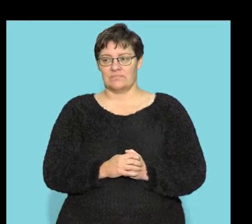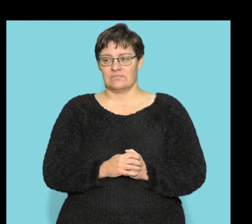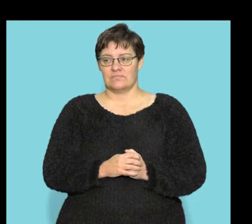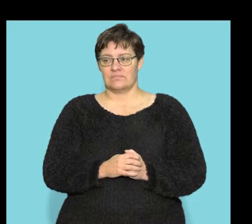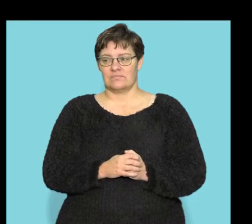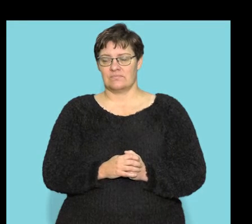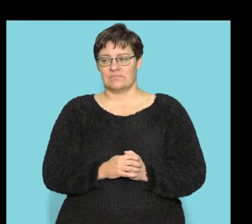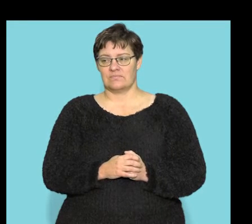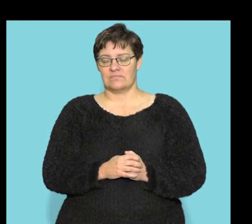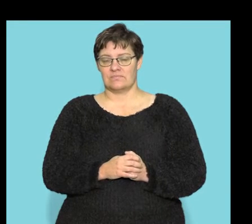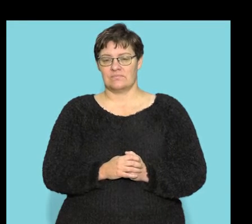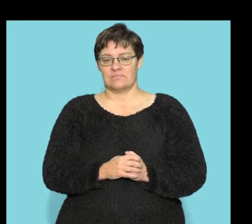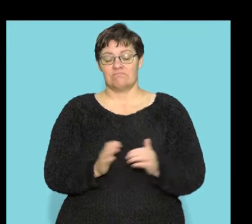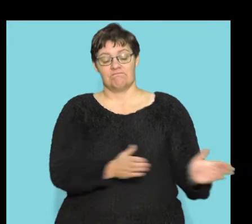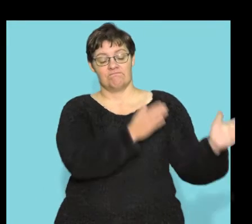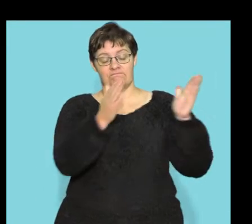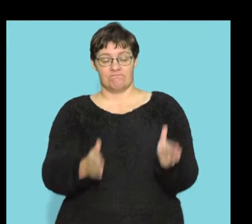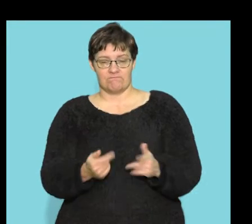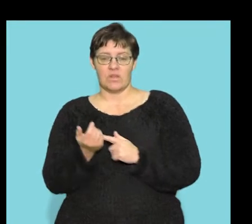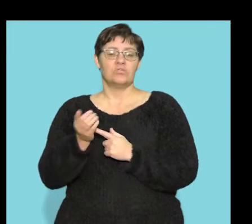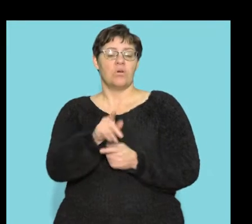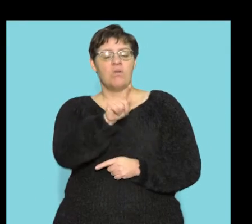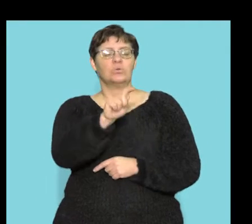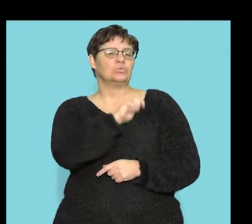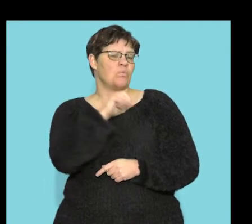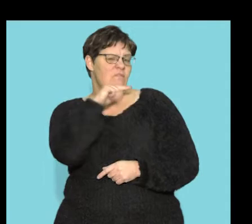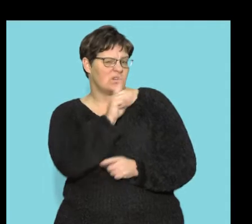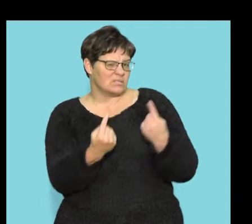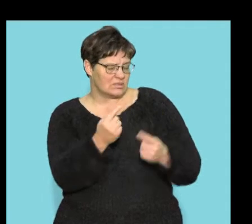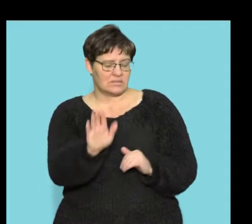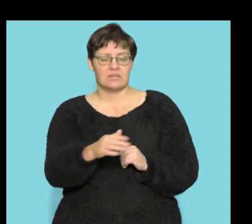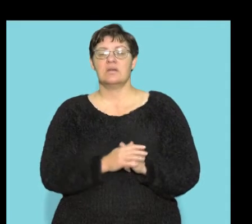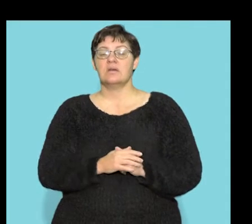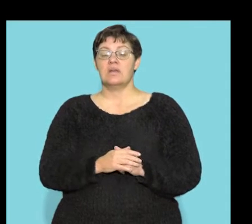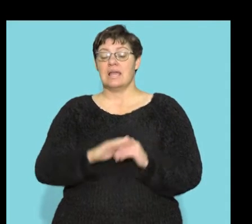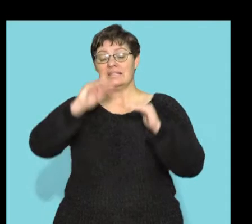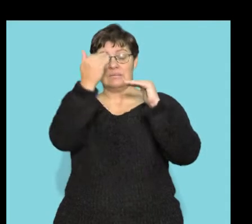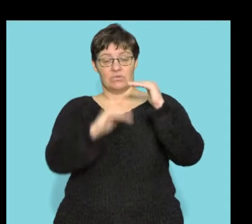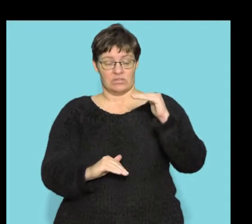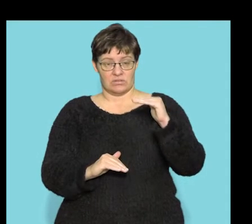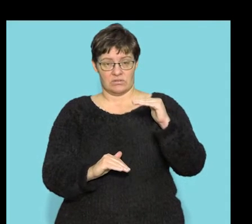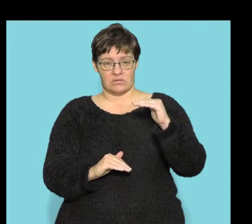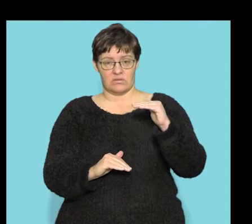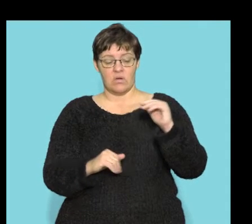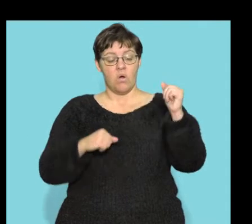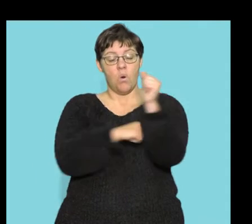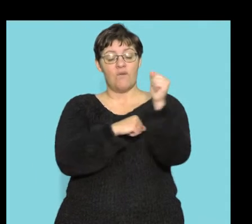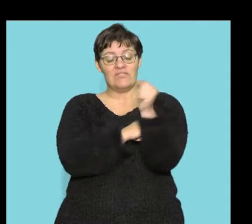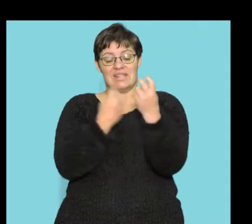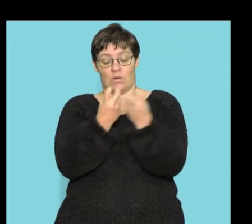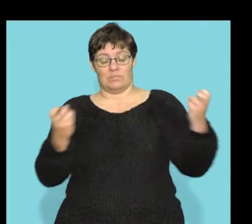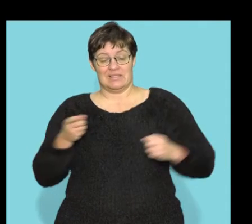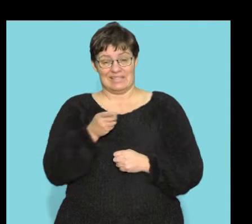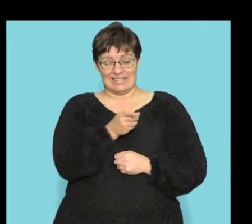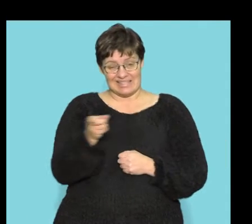The next one we have here, indicate whether the following statement is true or false. Depreciation on office